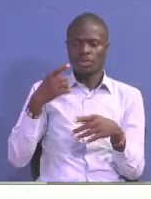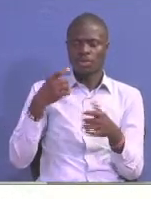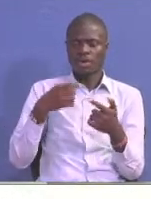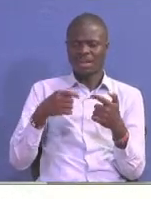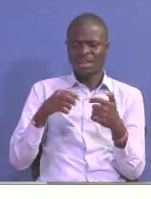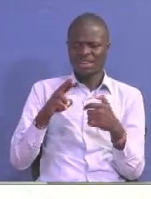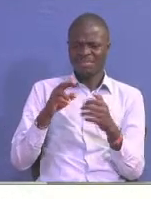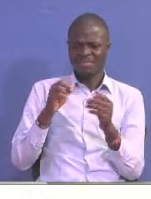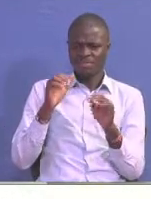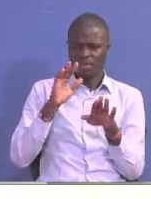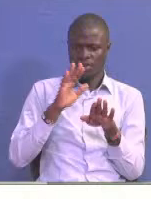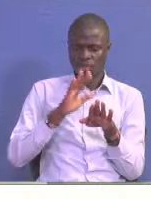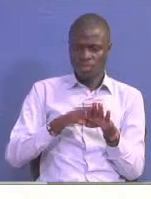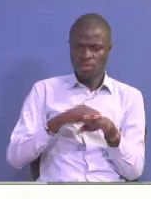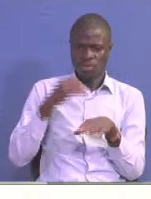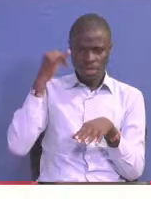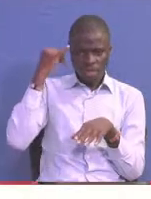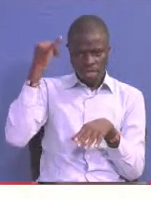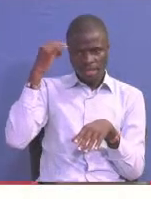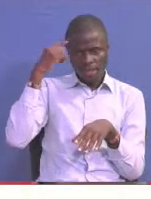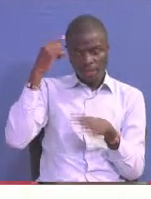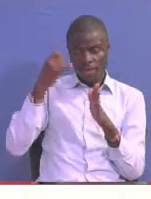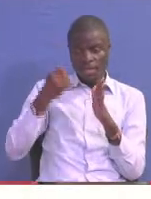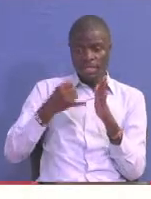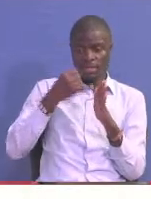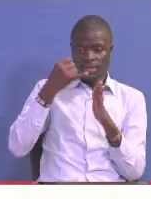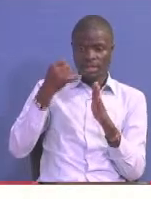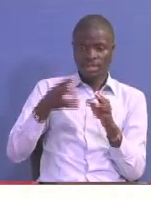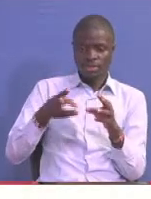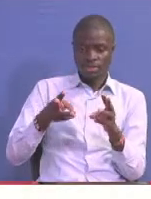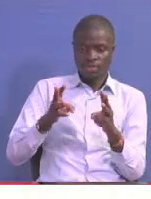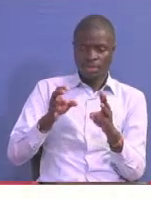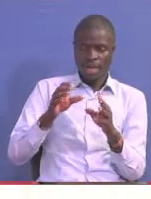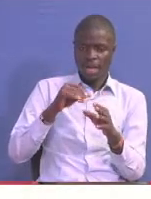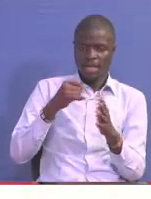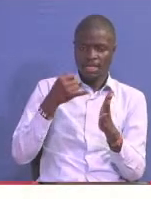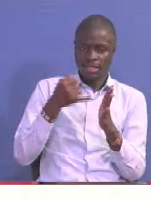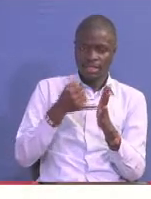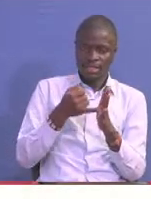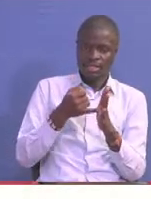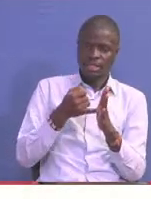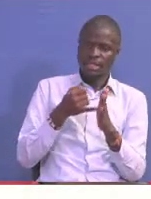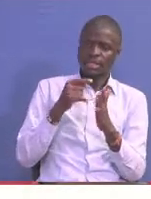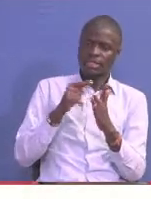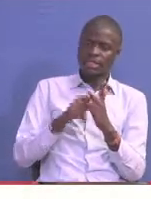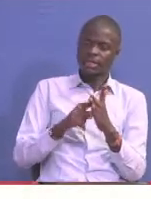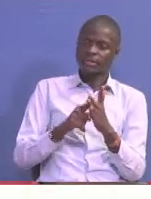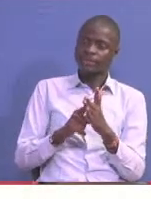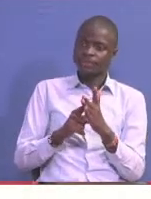good ideas for industrialization strategy and its implementation.